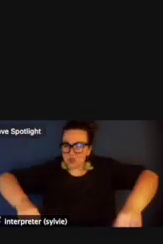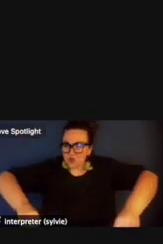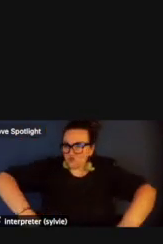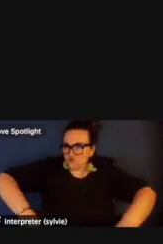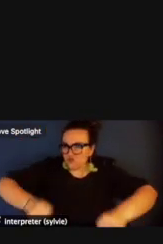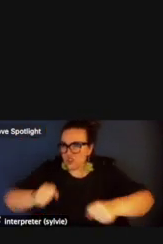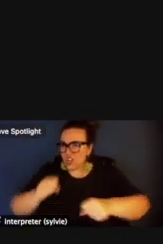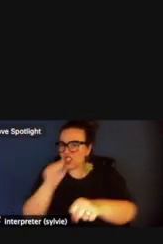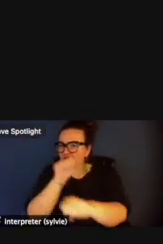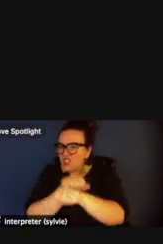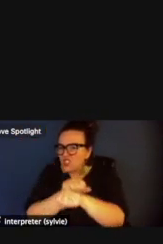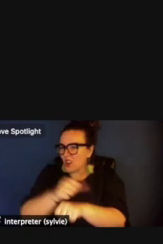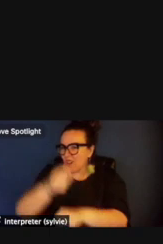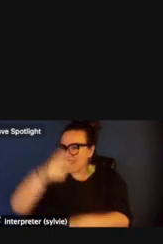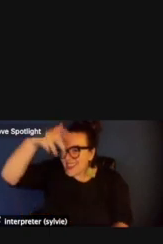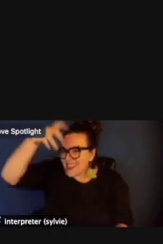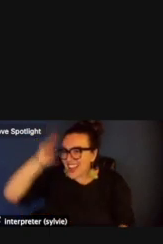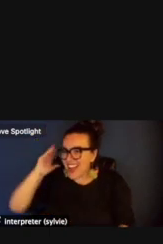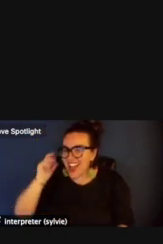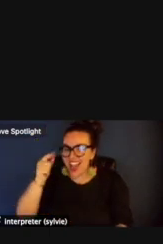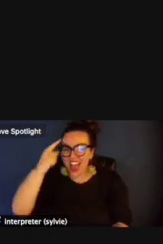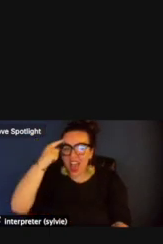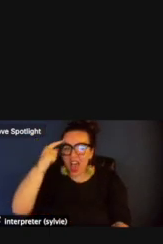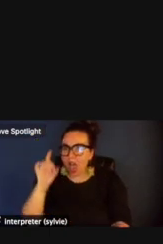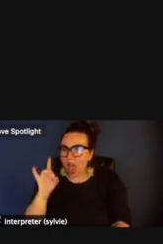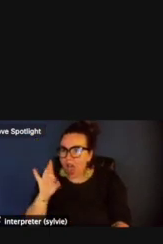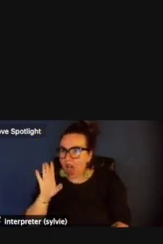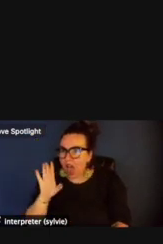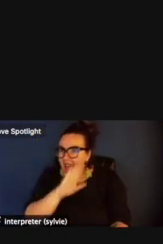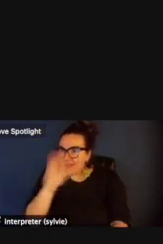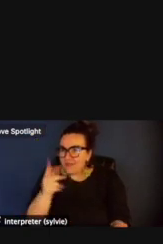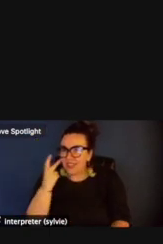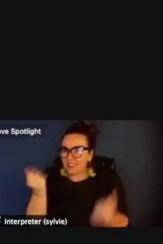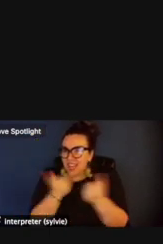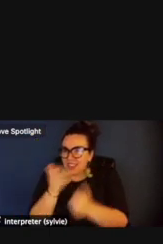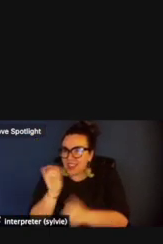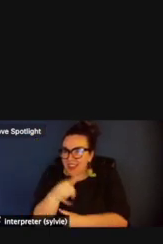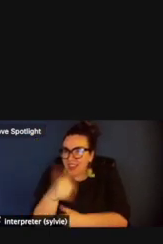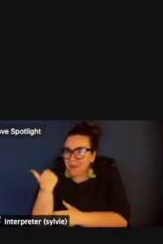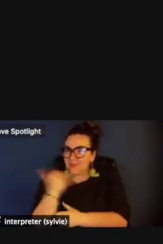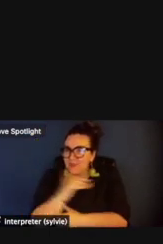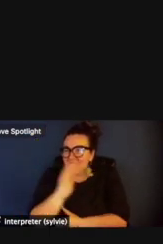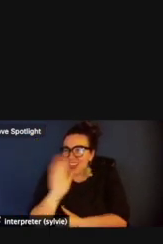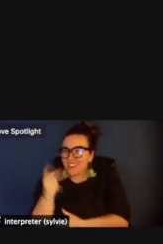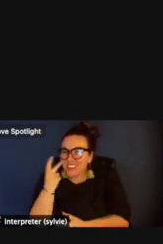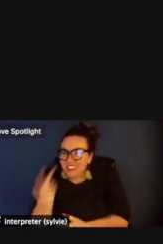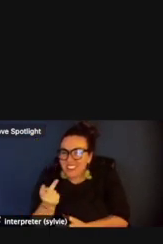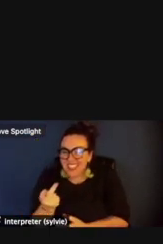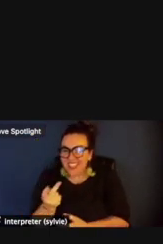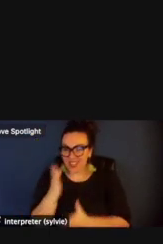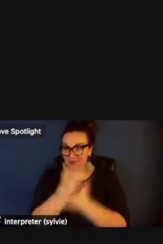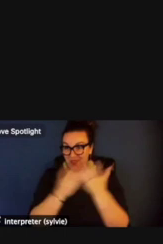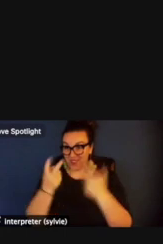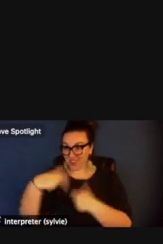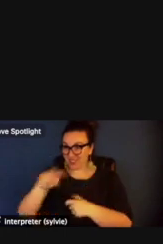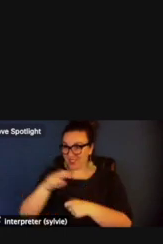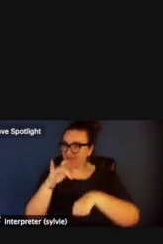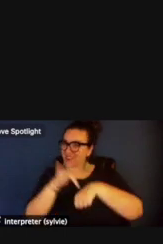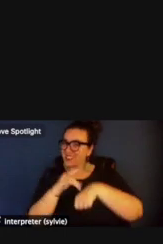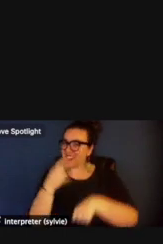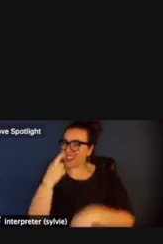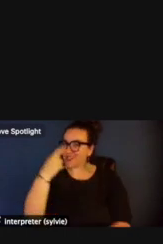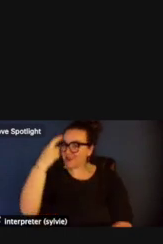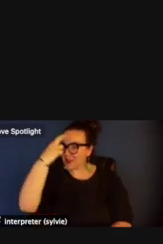lion. And I just thought, my goodness, I've never seen anything like this before. A part of our trip when we went to Rome was we went